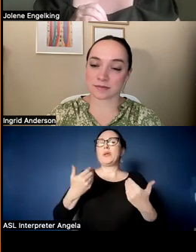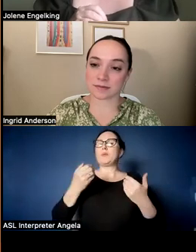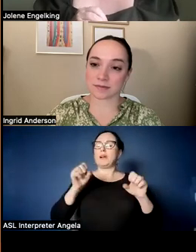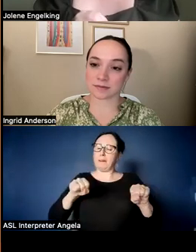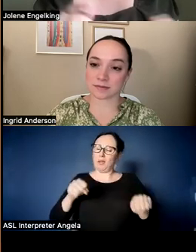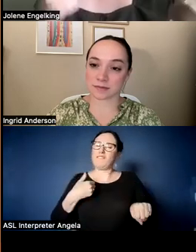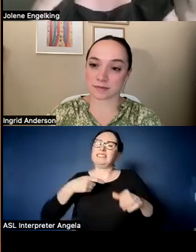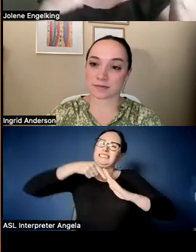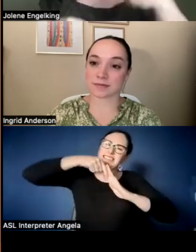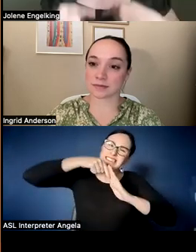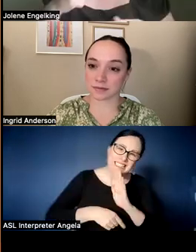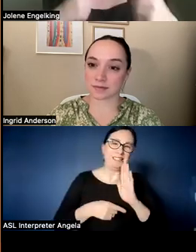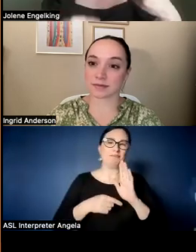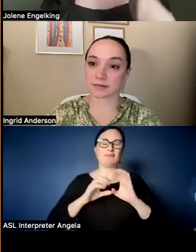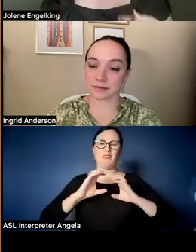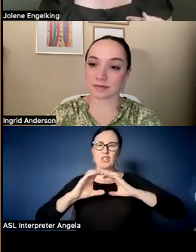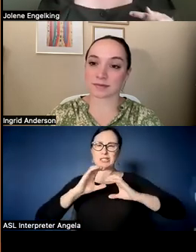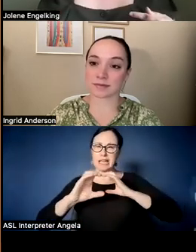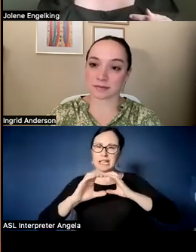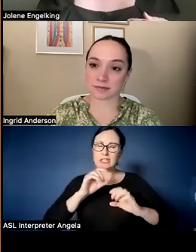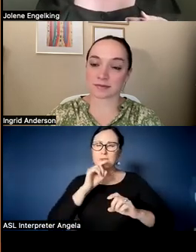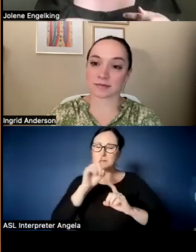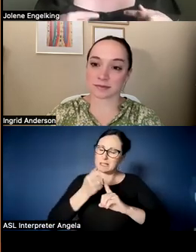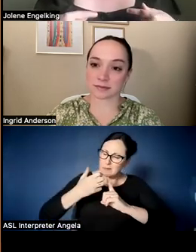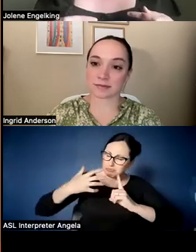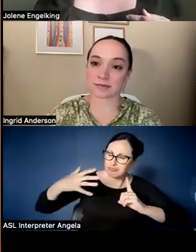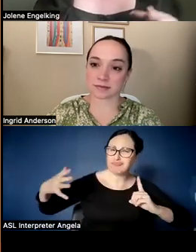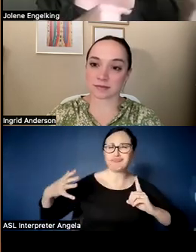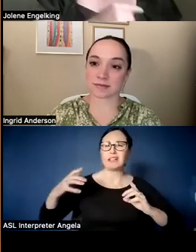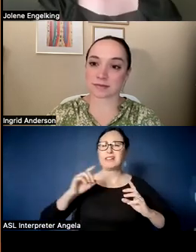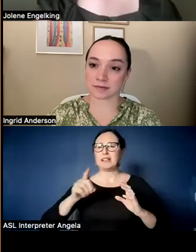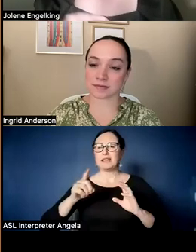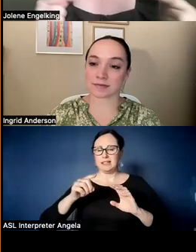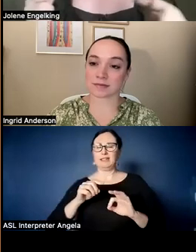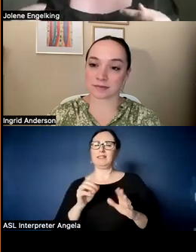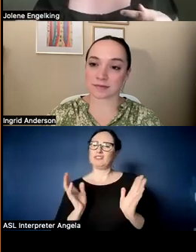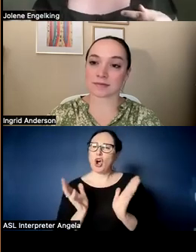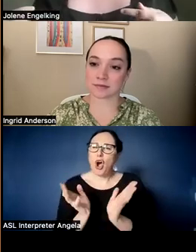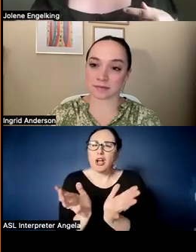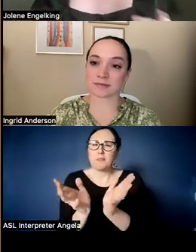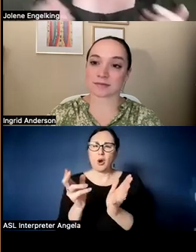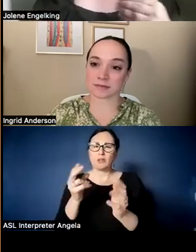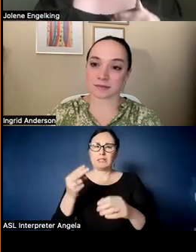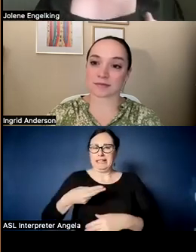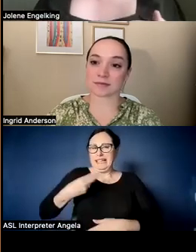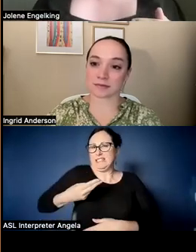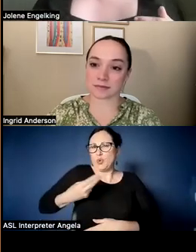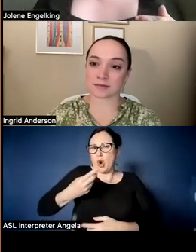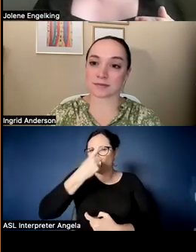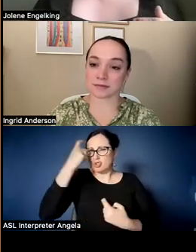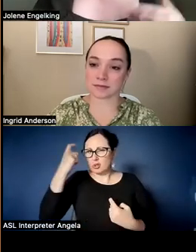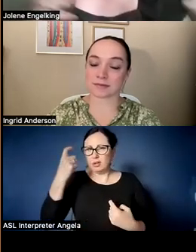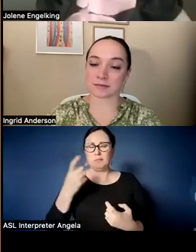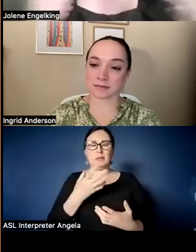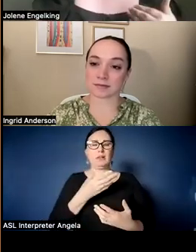without having to be like, oh, we need to take all these steps back and like talk about the historical trauma, talk about the different protocols different